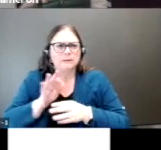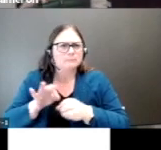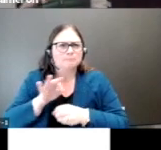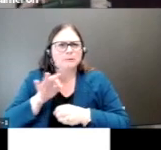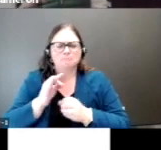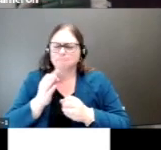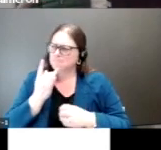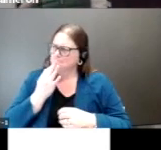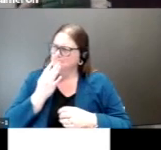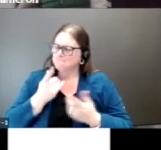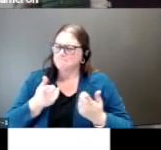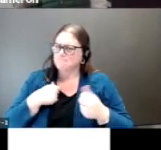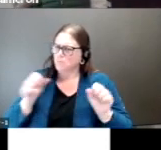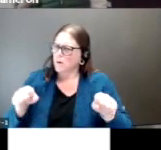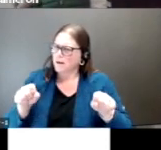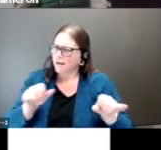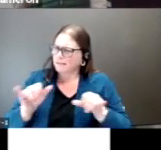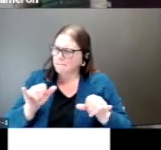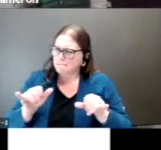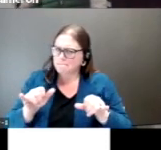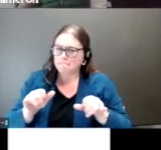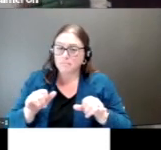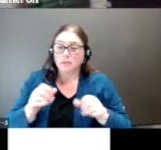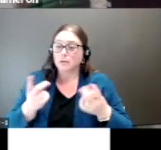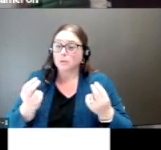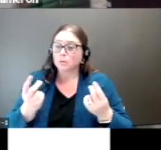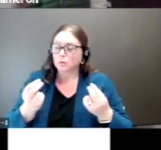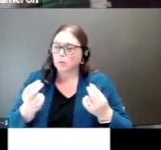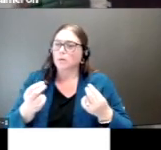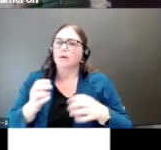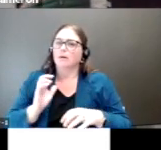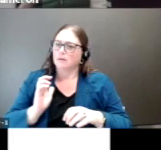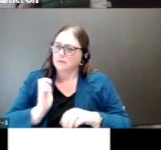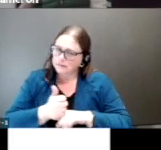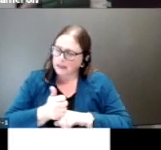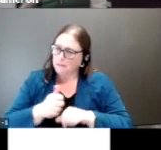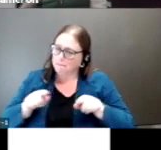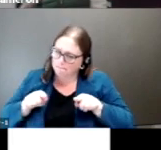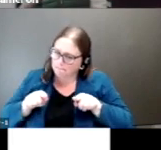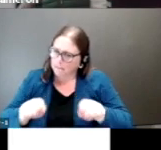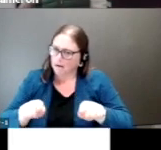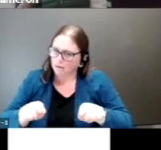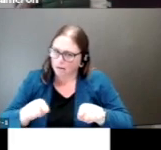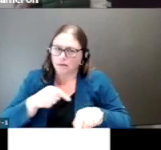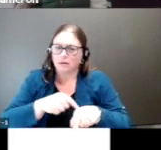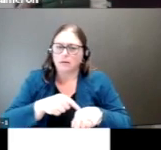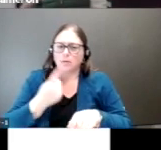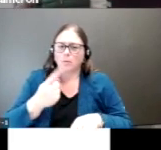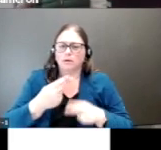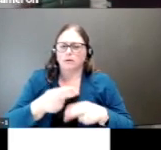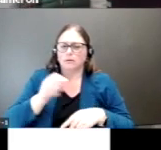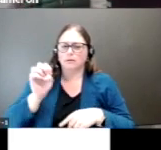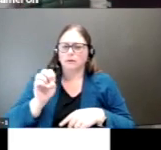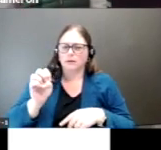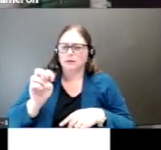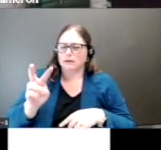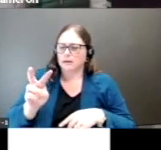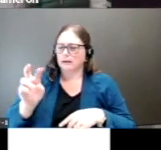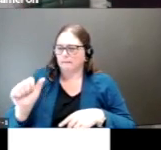these guys. And so they've started parallel type co-ops. So Eva is a ride